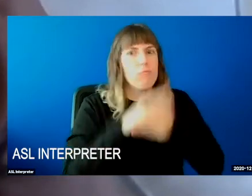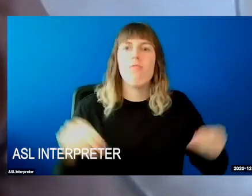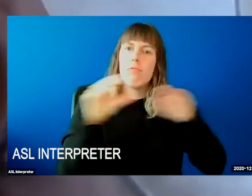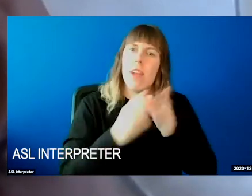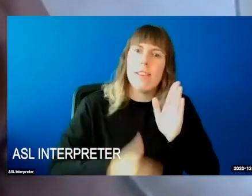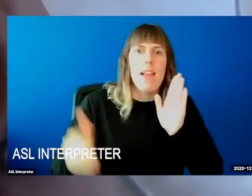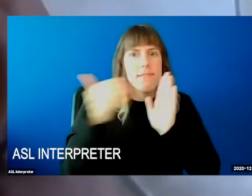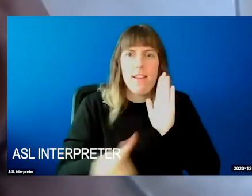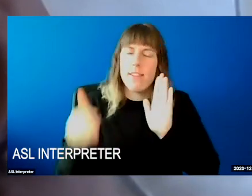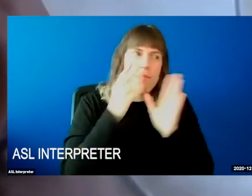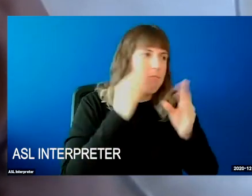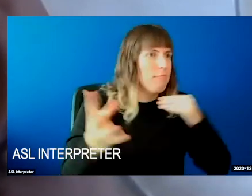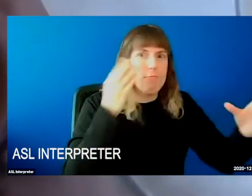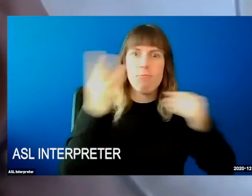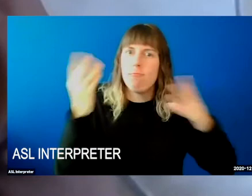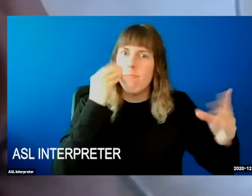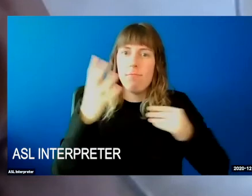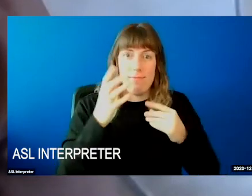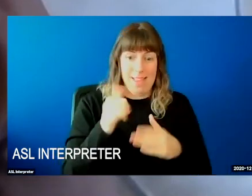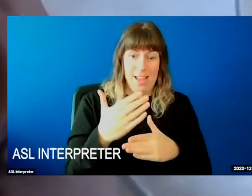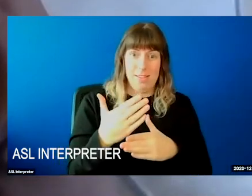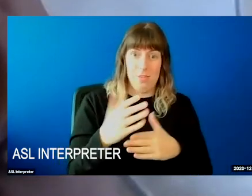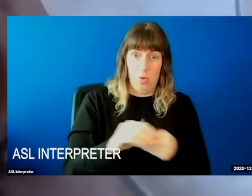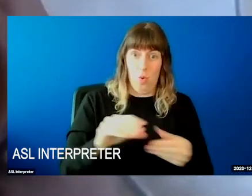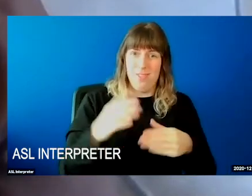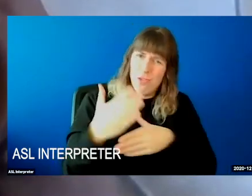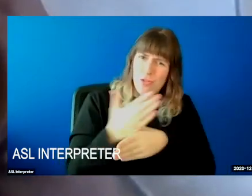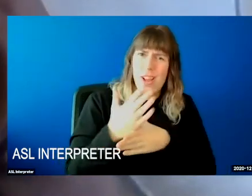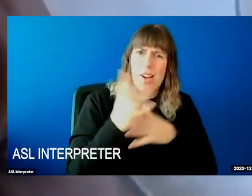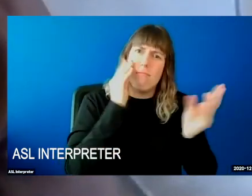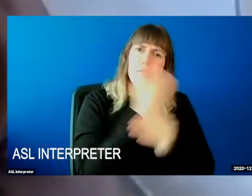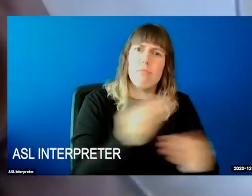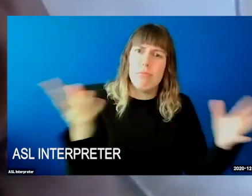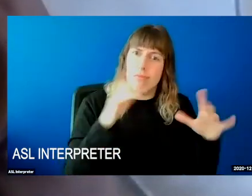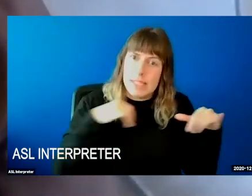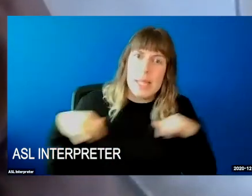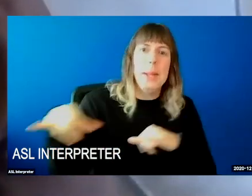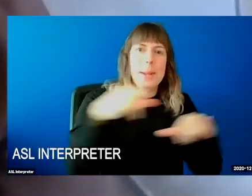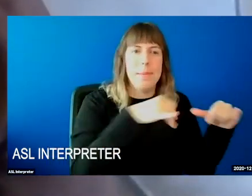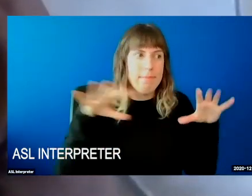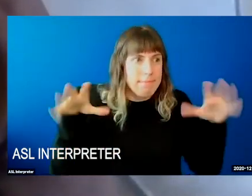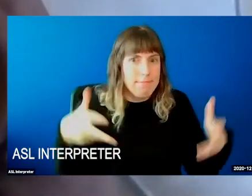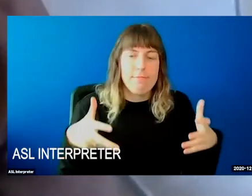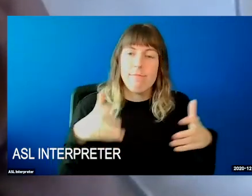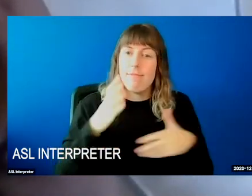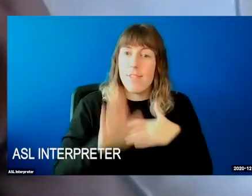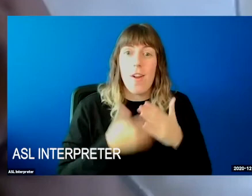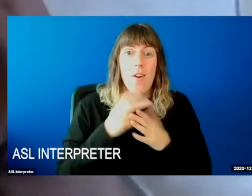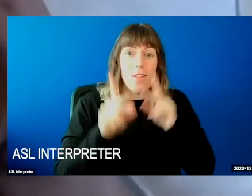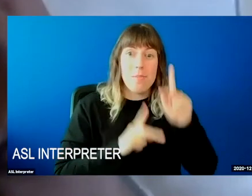it, that it's a shared common thread that binds every